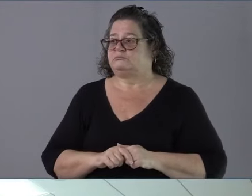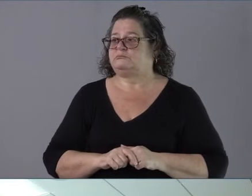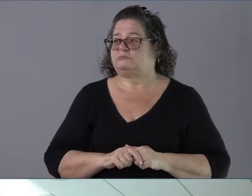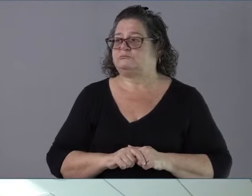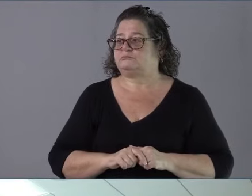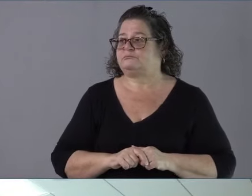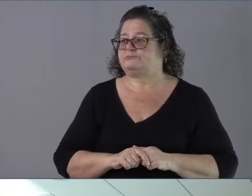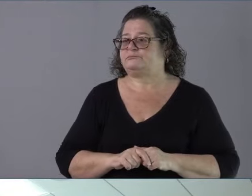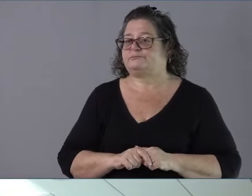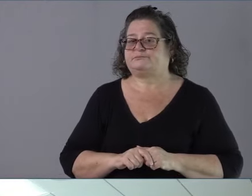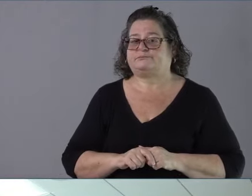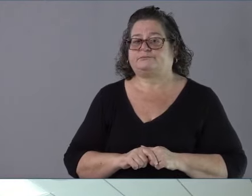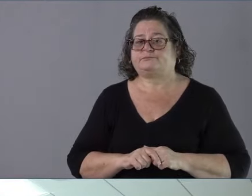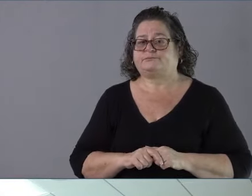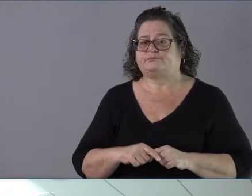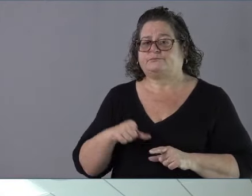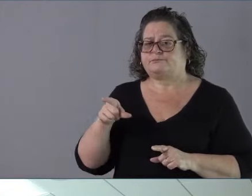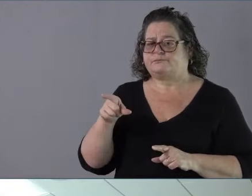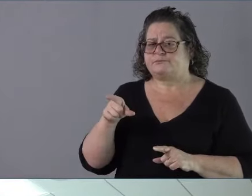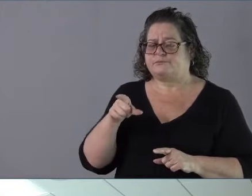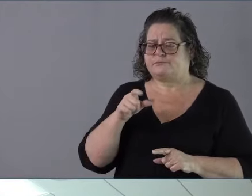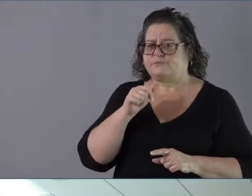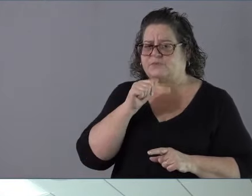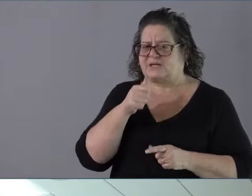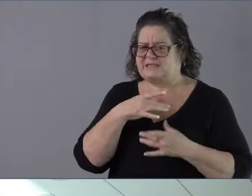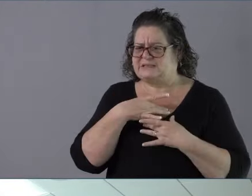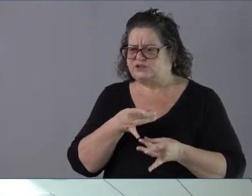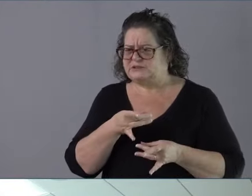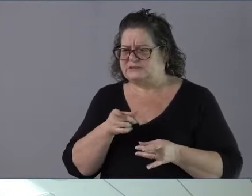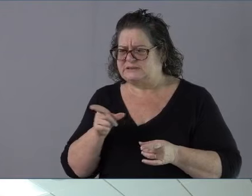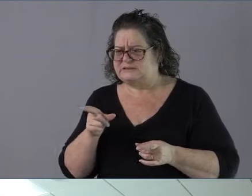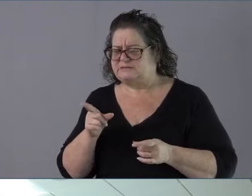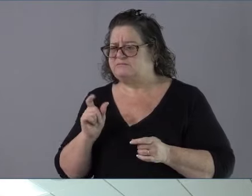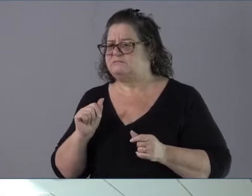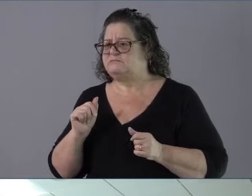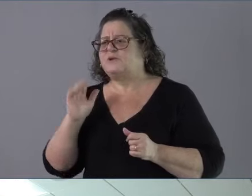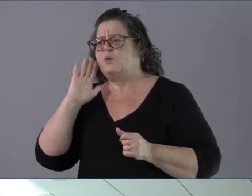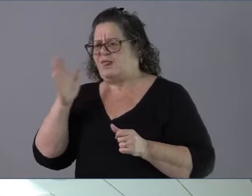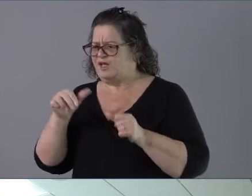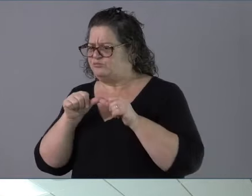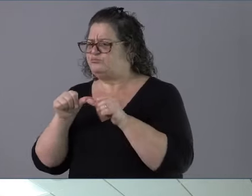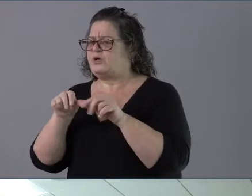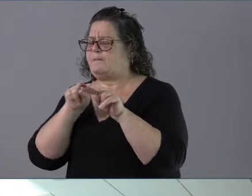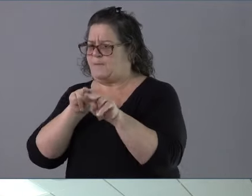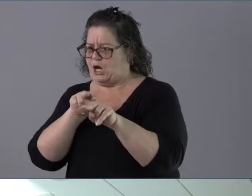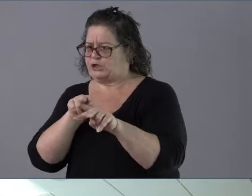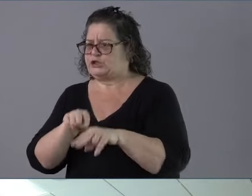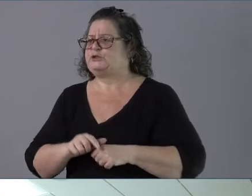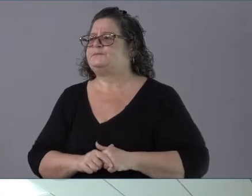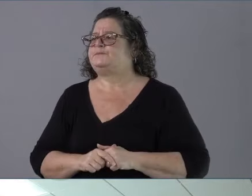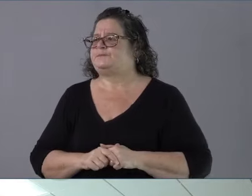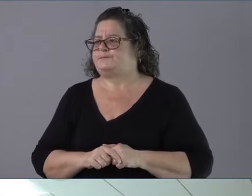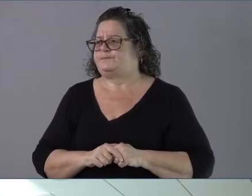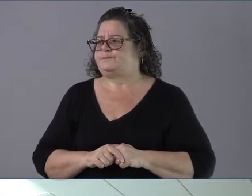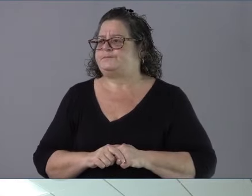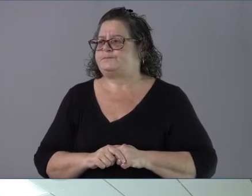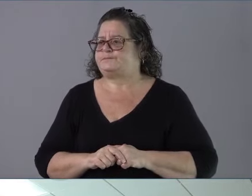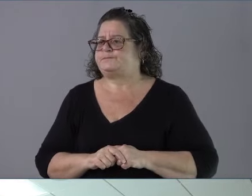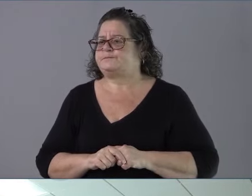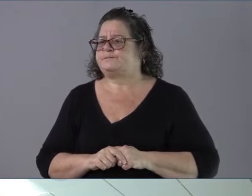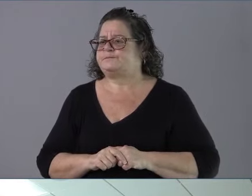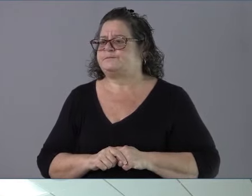interested? We're going to continually monitor it. We've also put additional guidance that limits the amount of people that are in there.